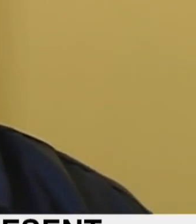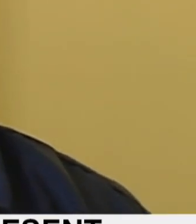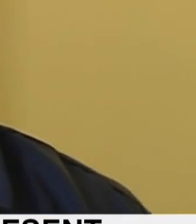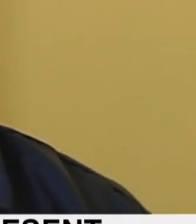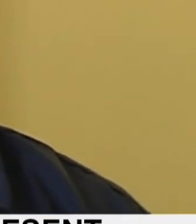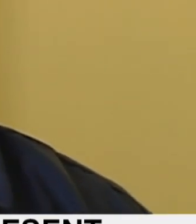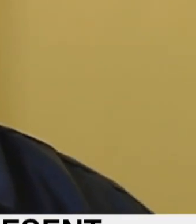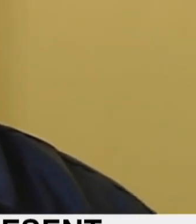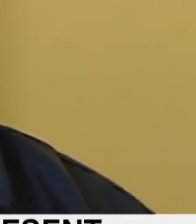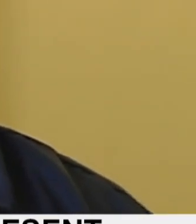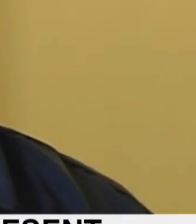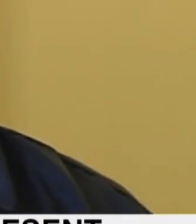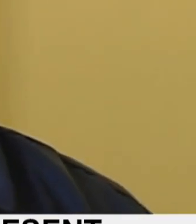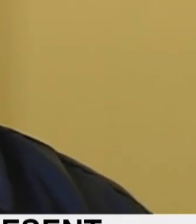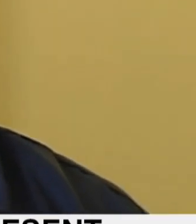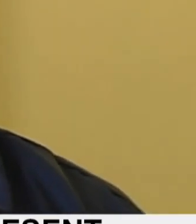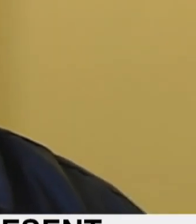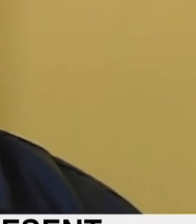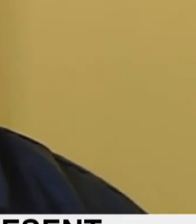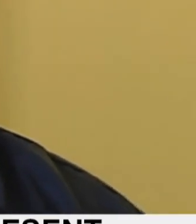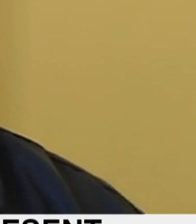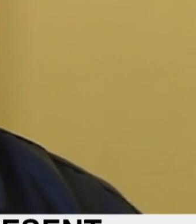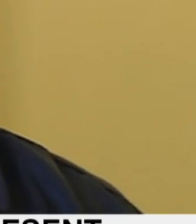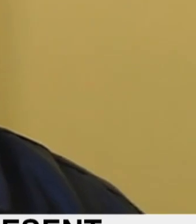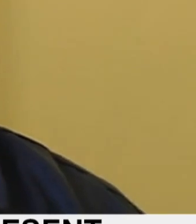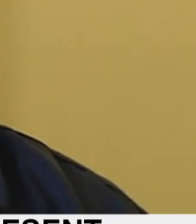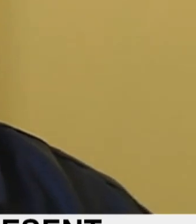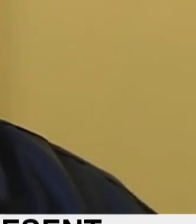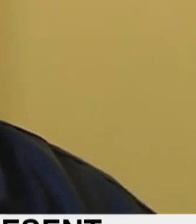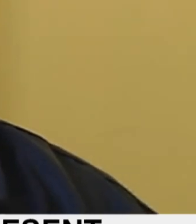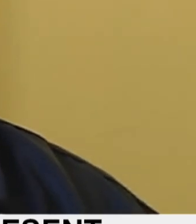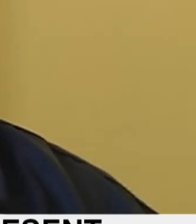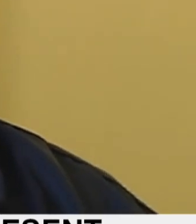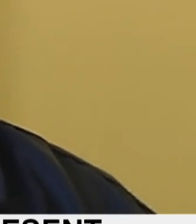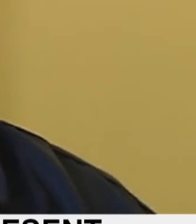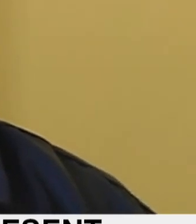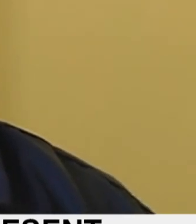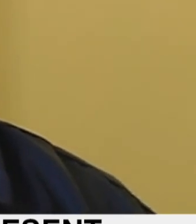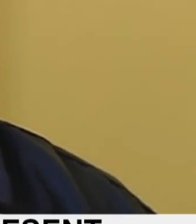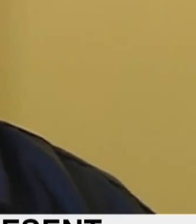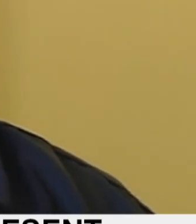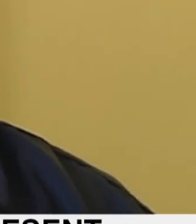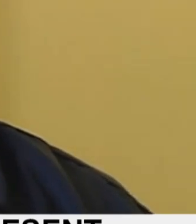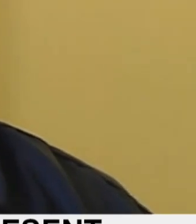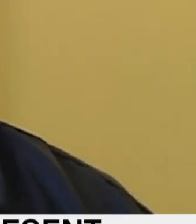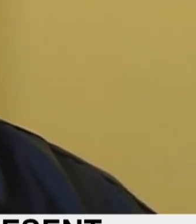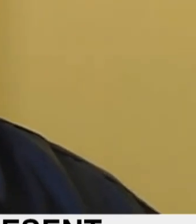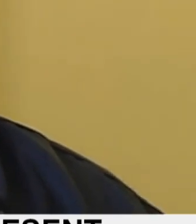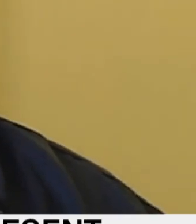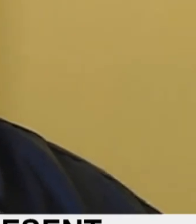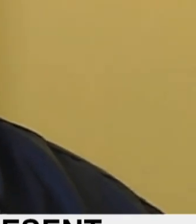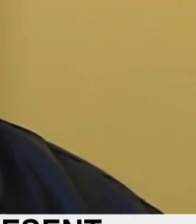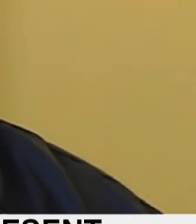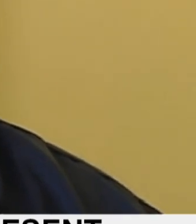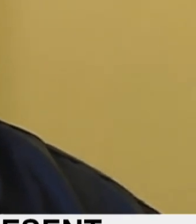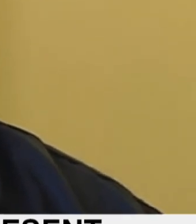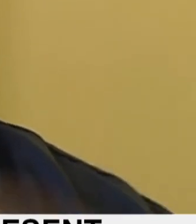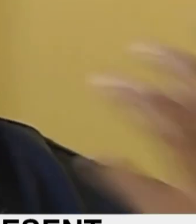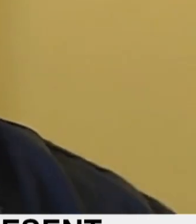grade 12 can be part of the bursary program. If you're in grade 12 and you get university acceptance,